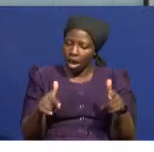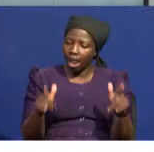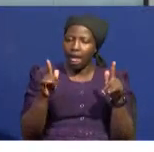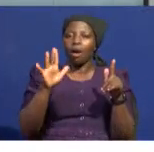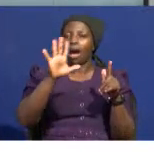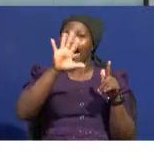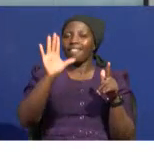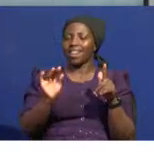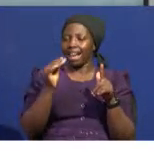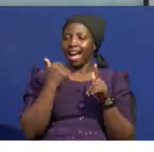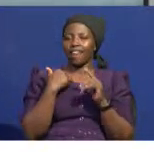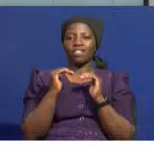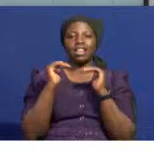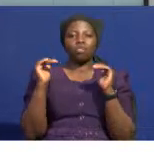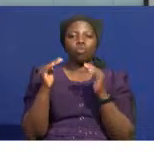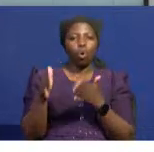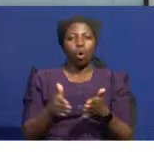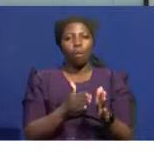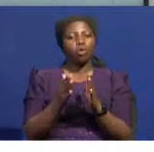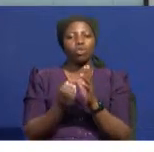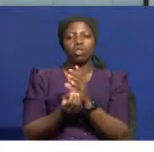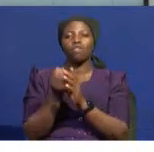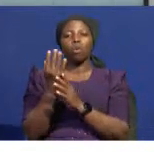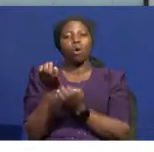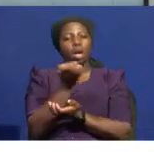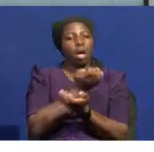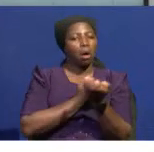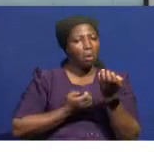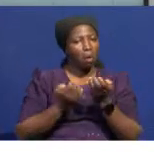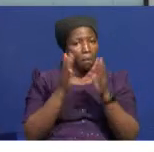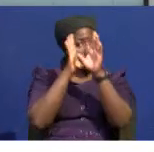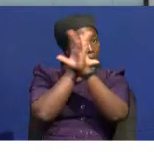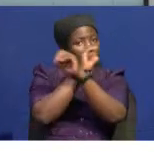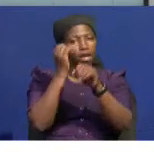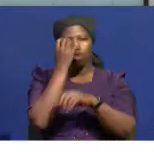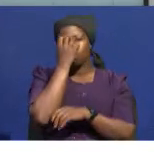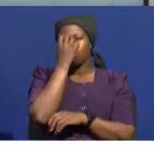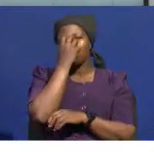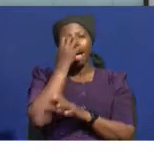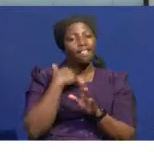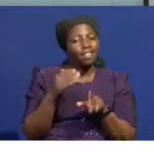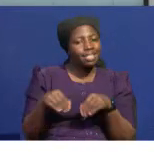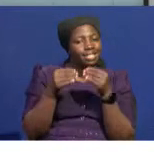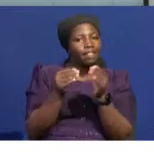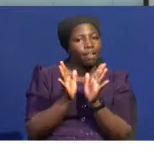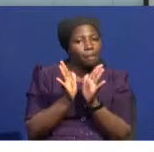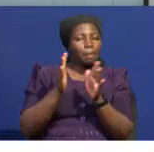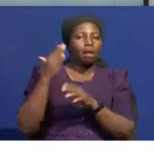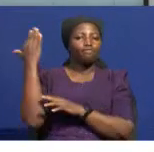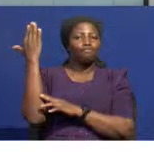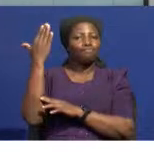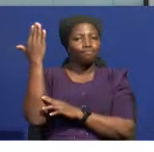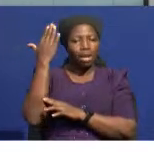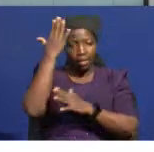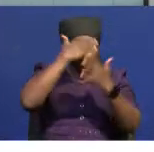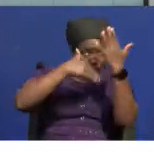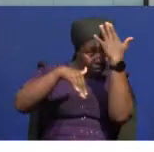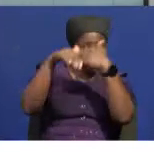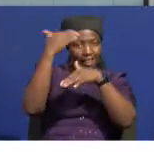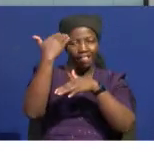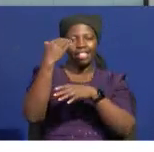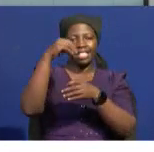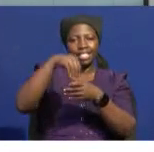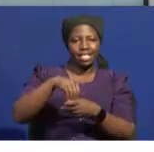level playing field in growing the economy. President Ruto, who delivered a public lecture at the Lusophone University